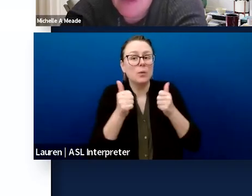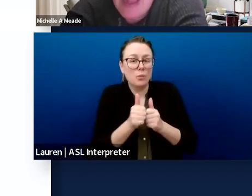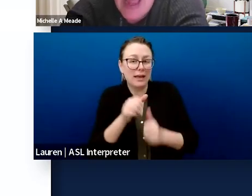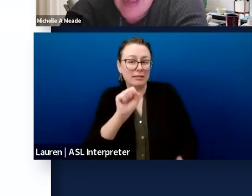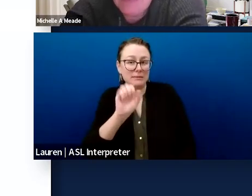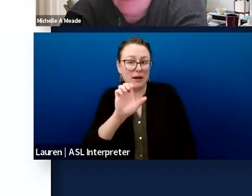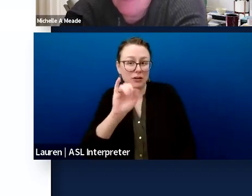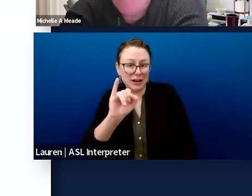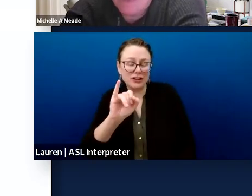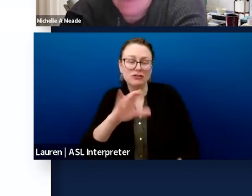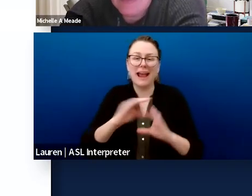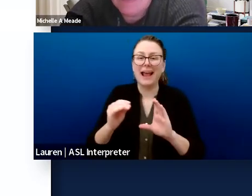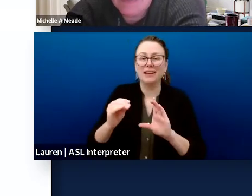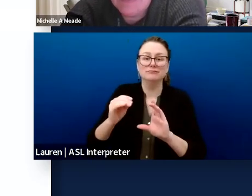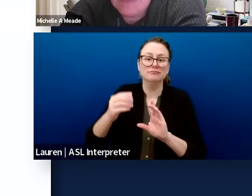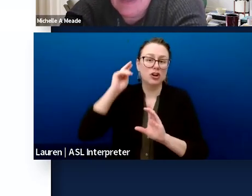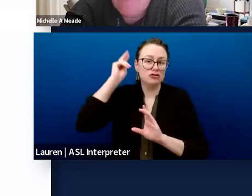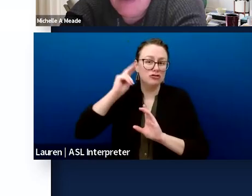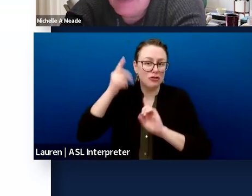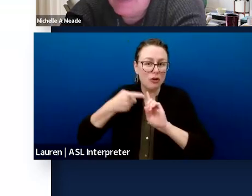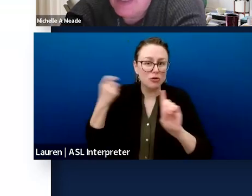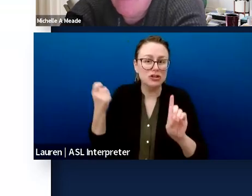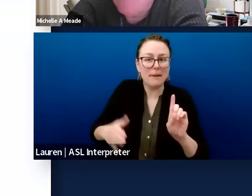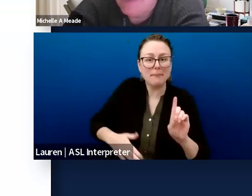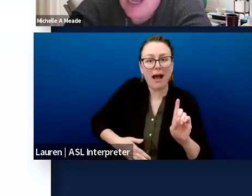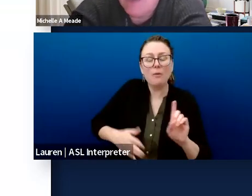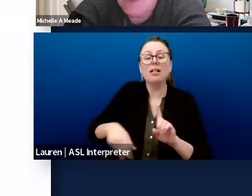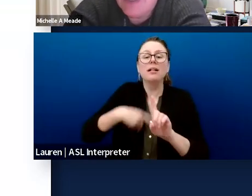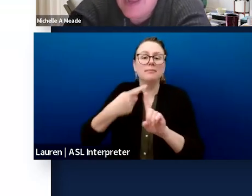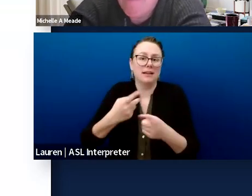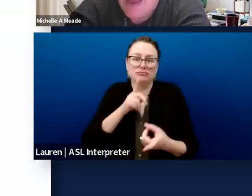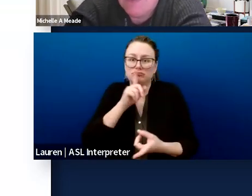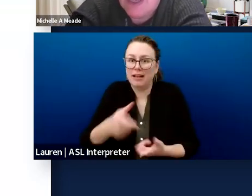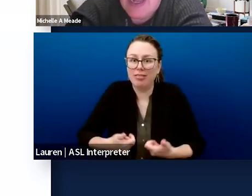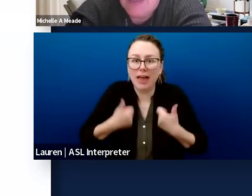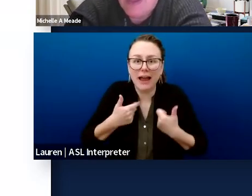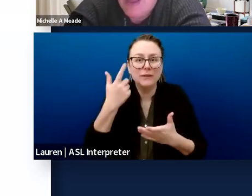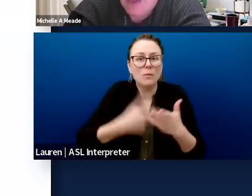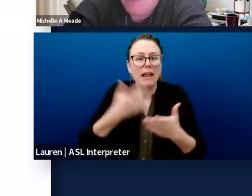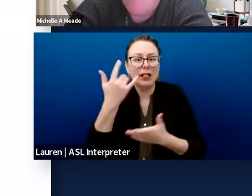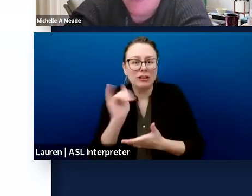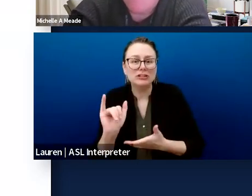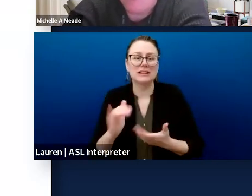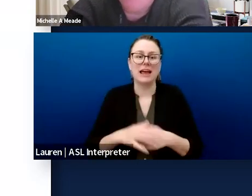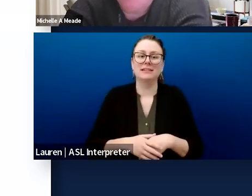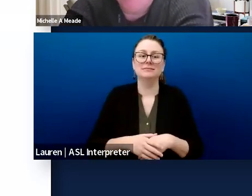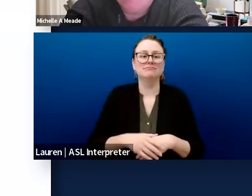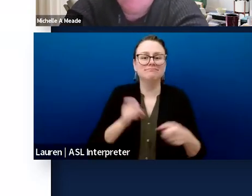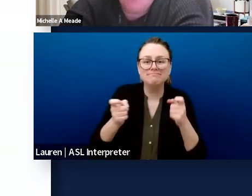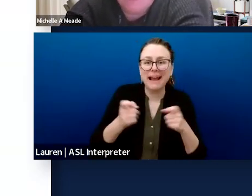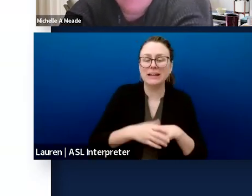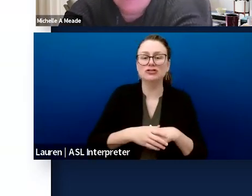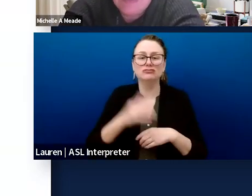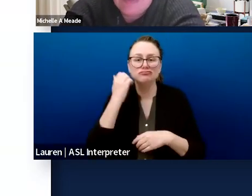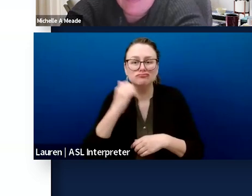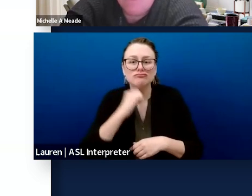neurogenic bowel and the practicalities, the basics of the physiology and managing it. We hope that you will